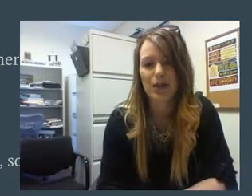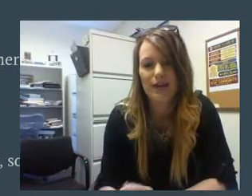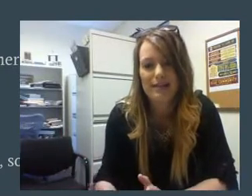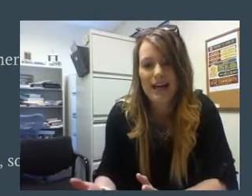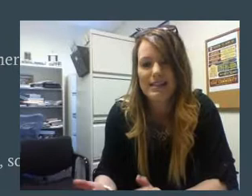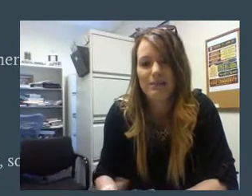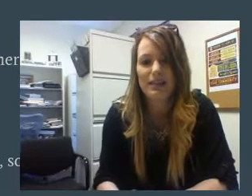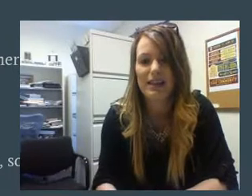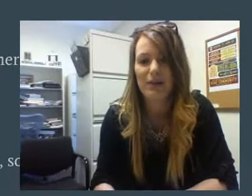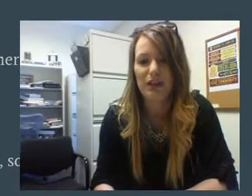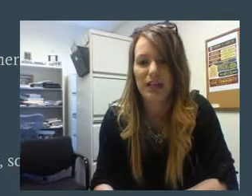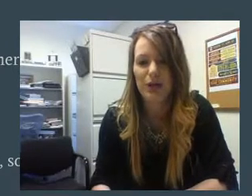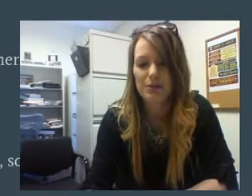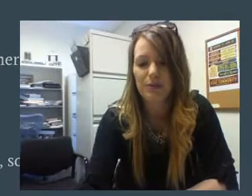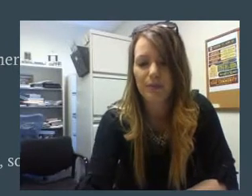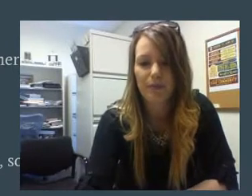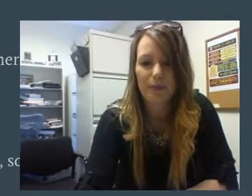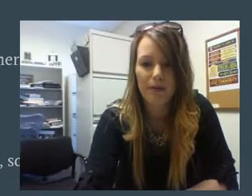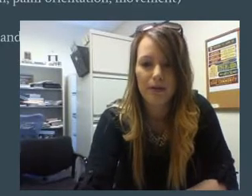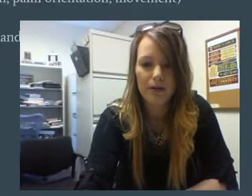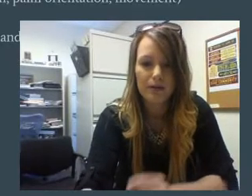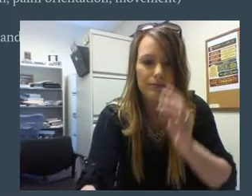express all of it. It's not something that they really use.